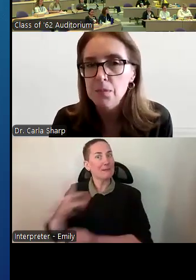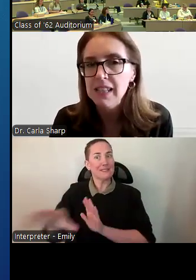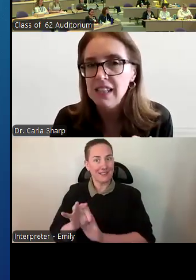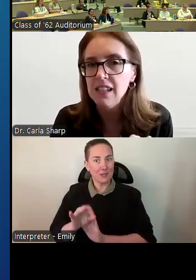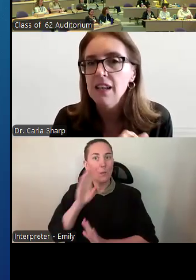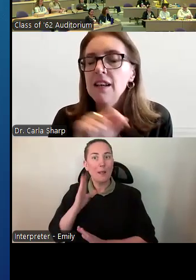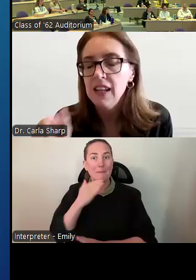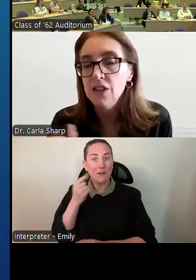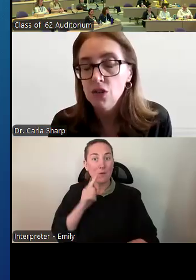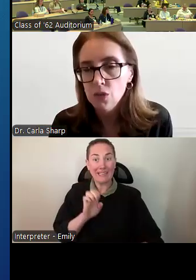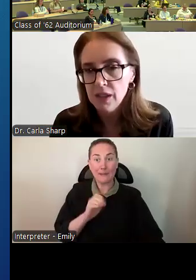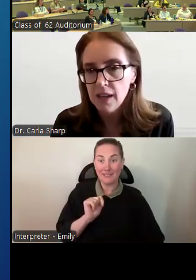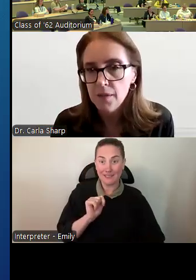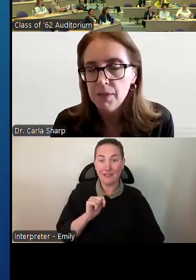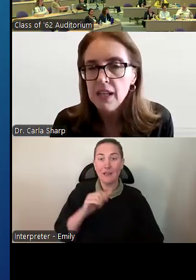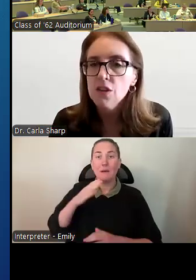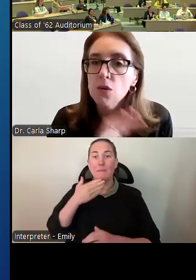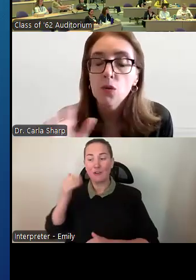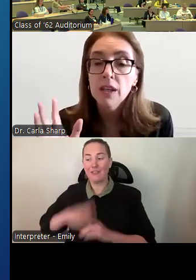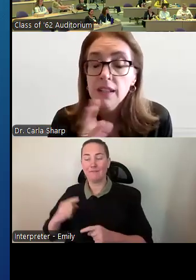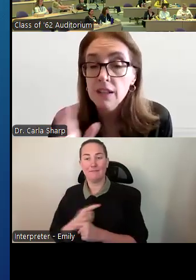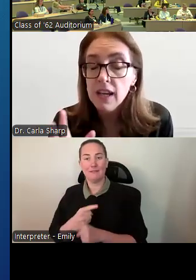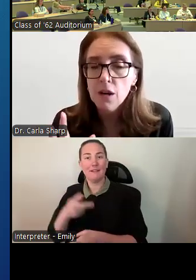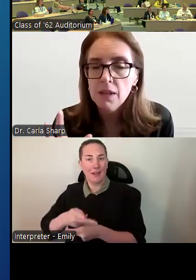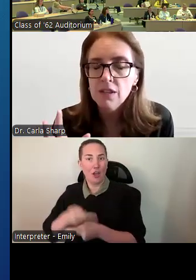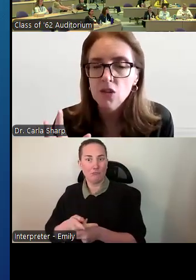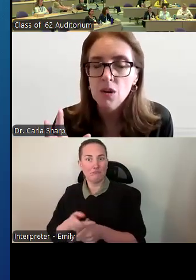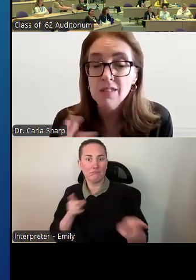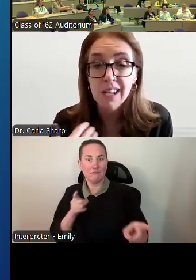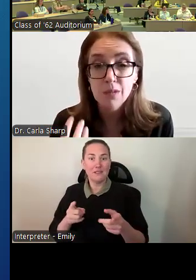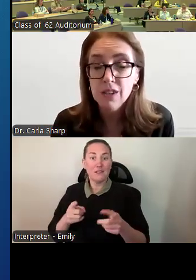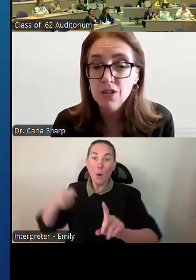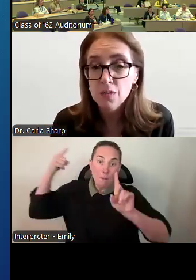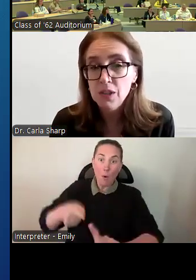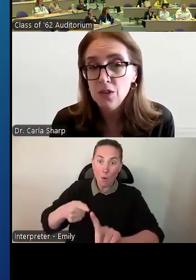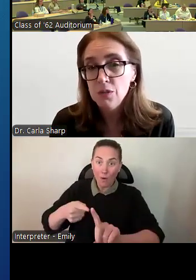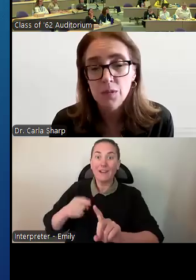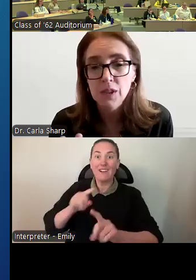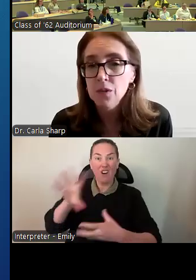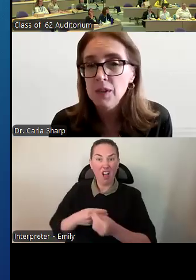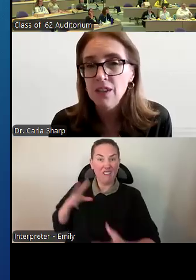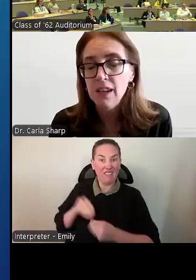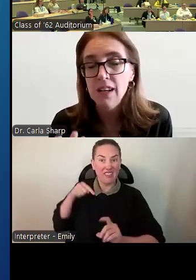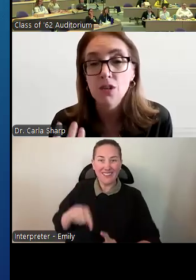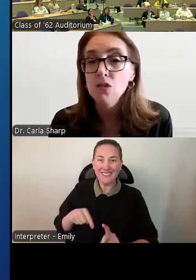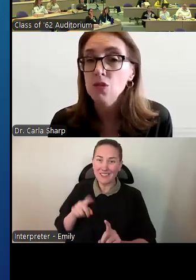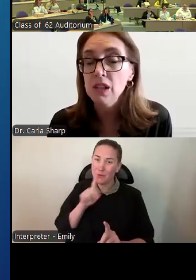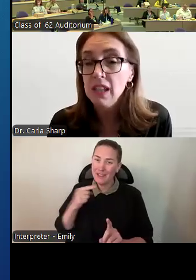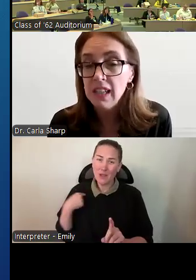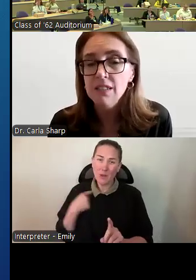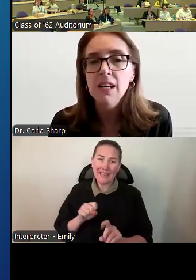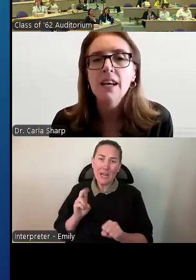the EBT than in usual care. So really the take-home message was that we could just be doing what we're doing in our